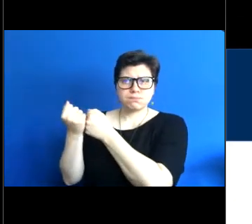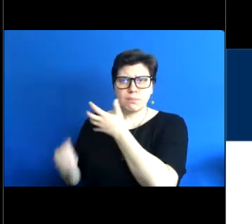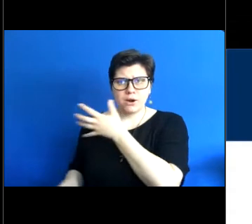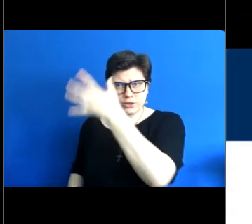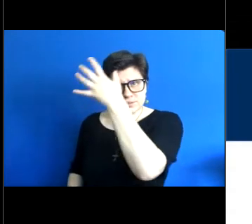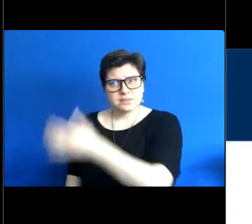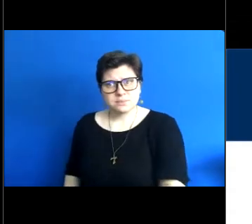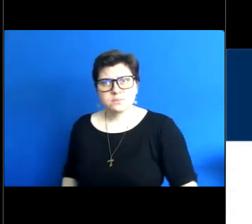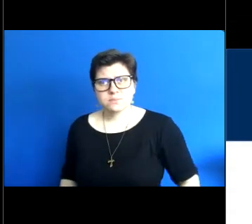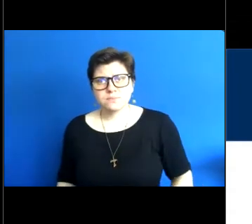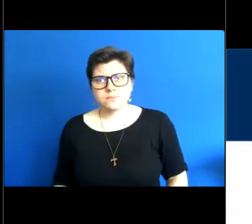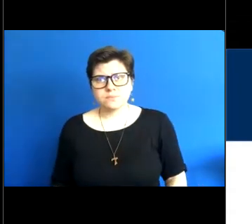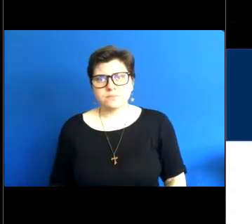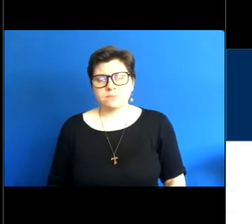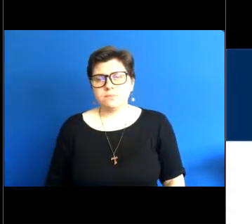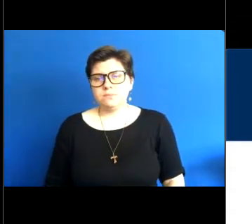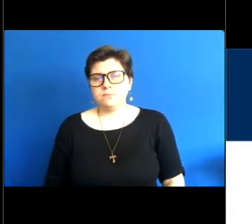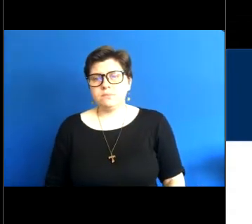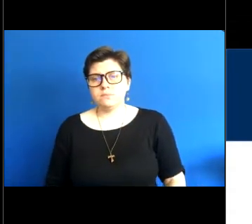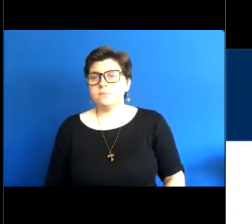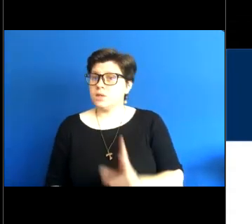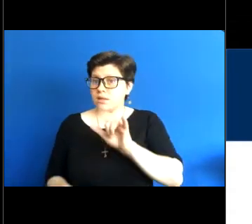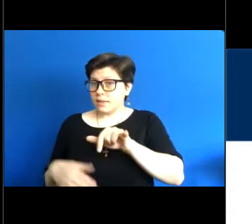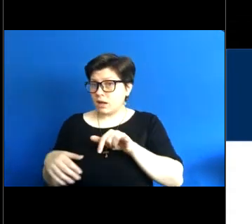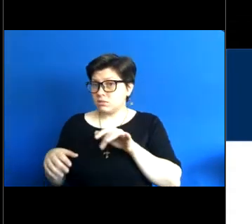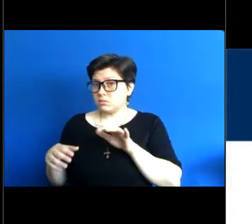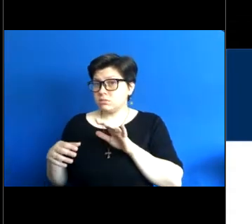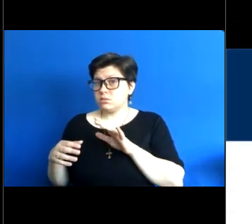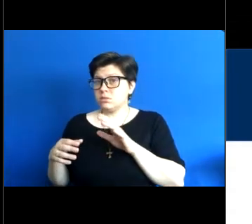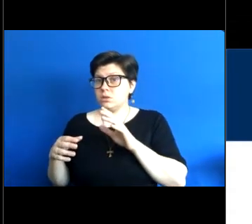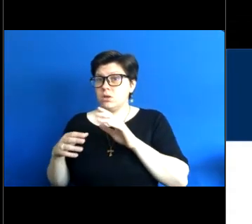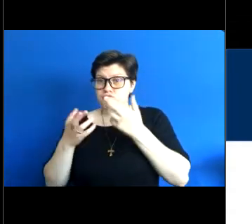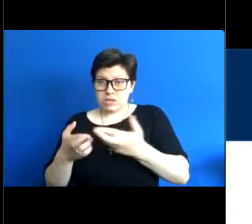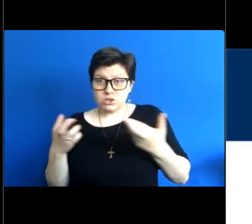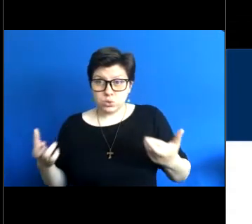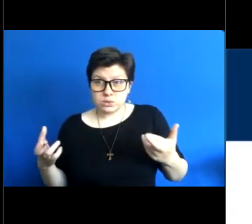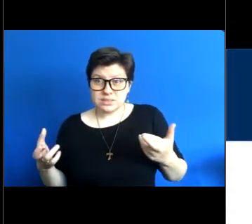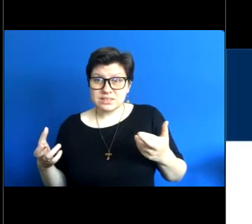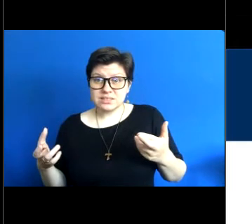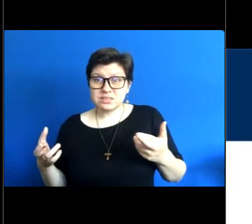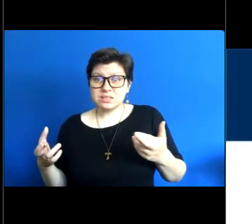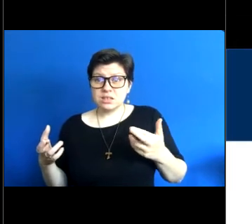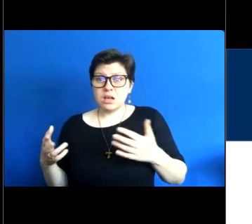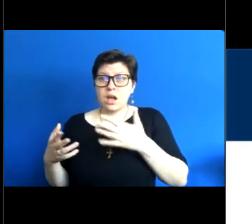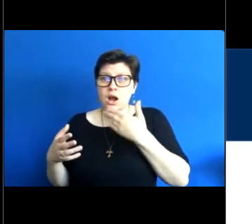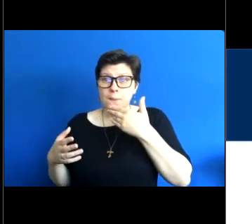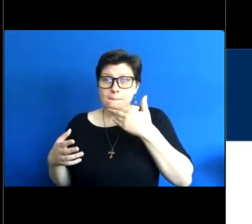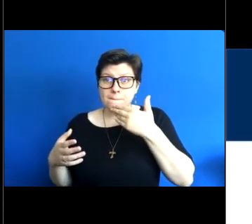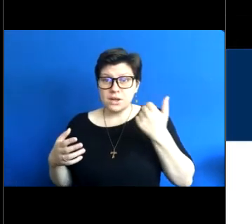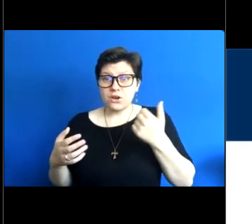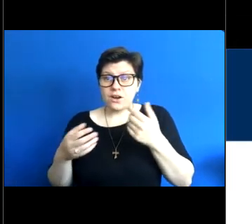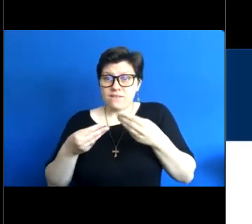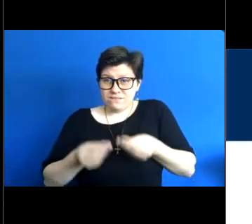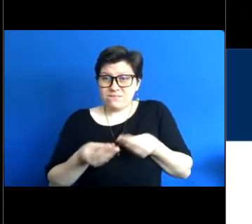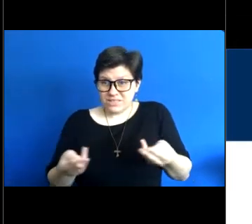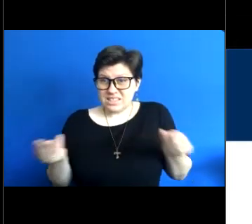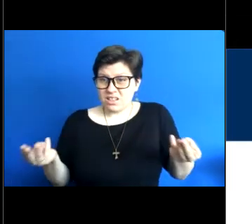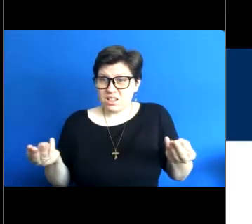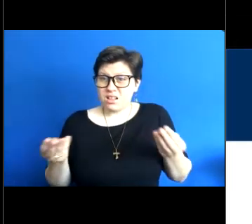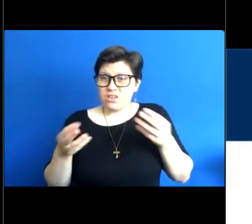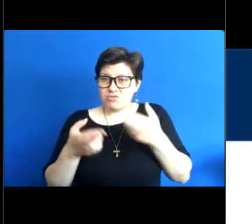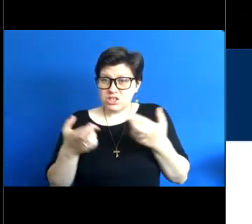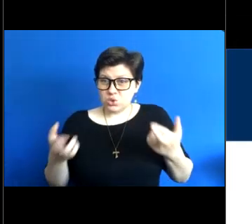home? And in this, tactical resources are much better than sending them online resources. So being able to,